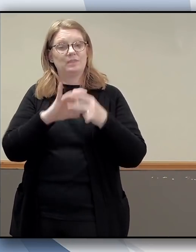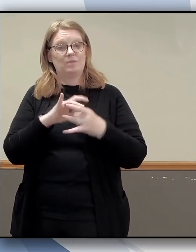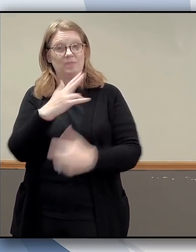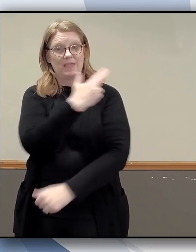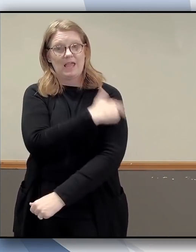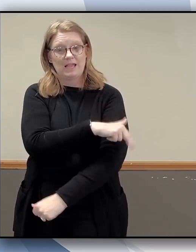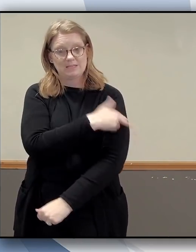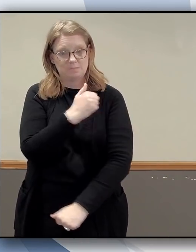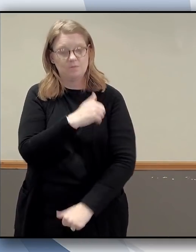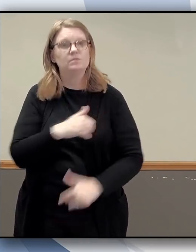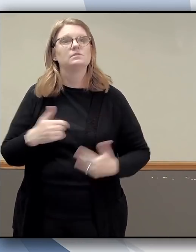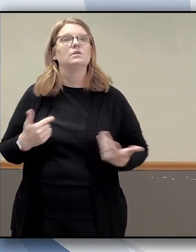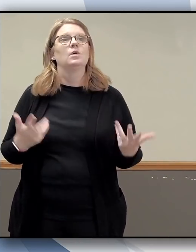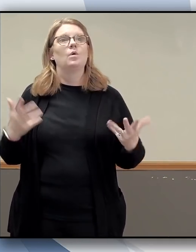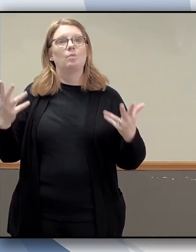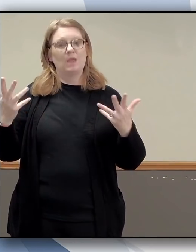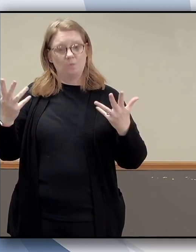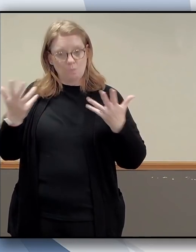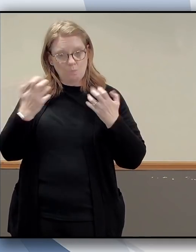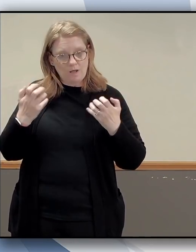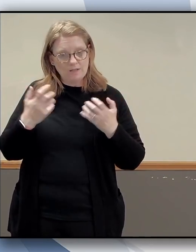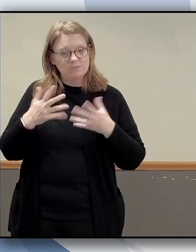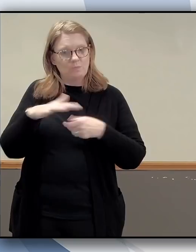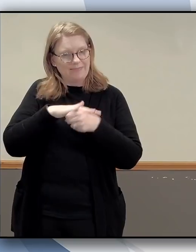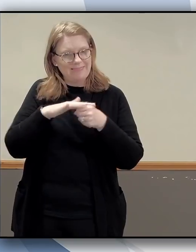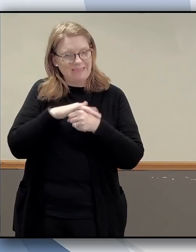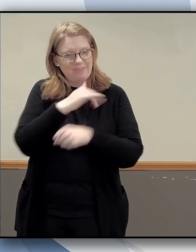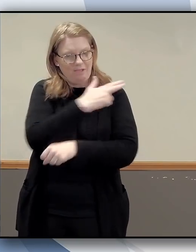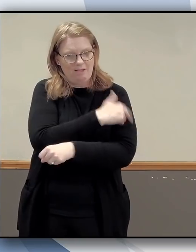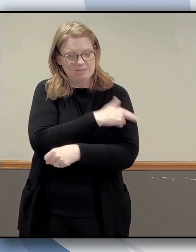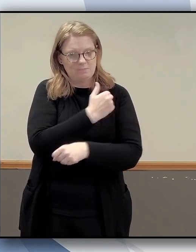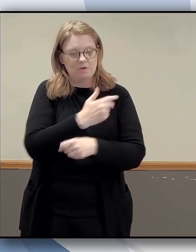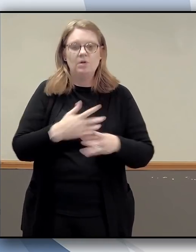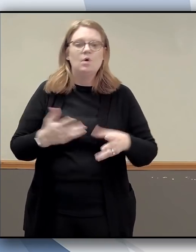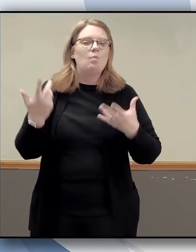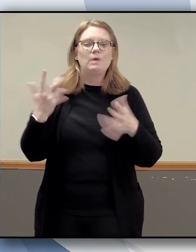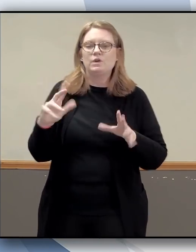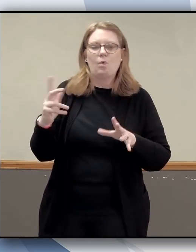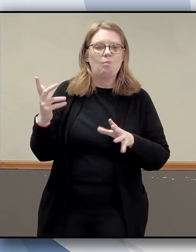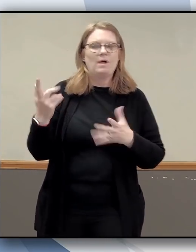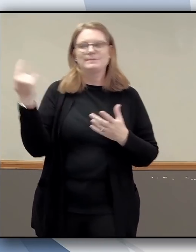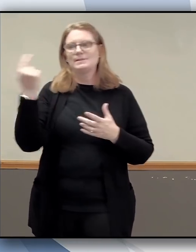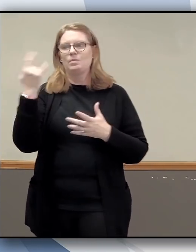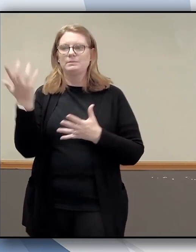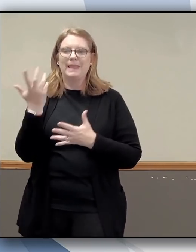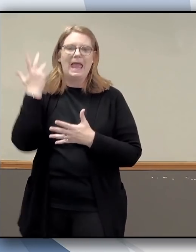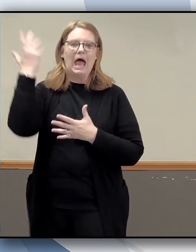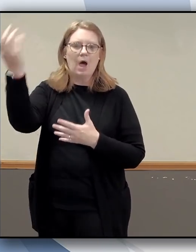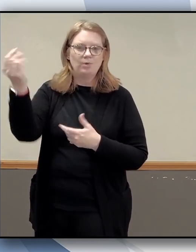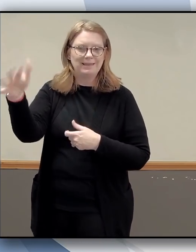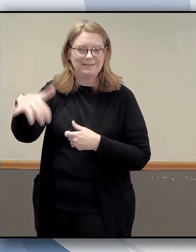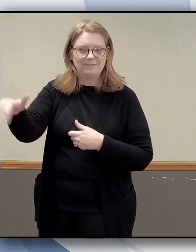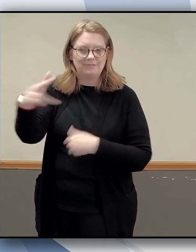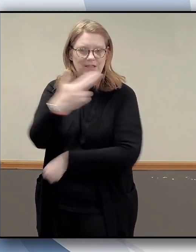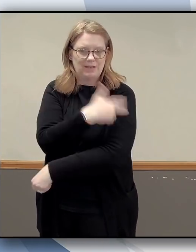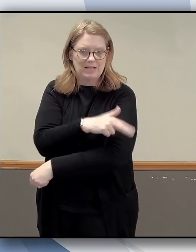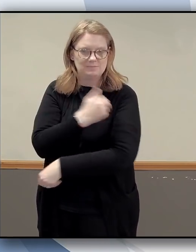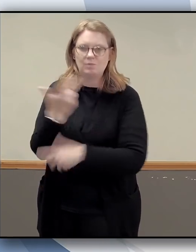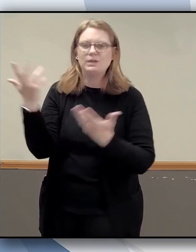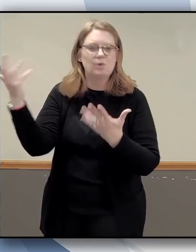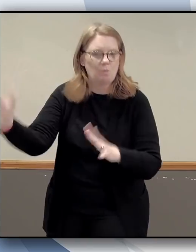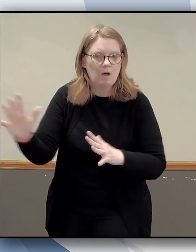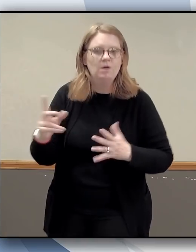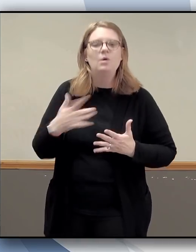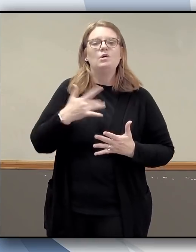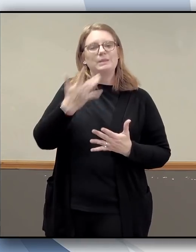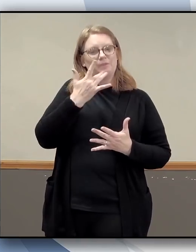we want to do that within the walls of the hospital. That's where we can do the best infection control, the best staffing, all of that. And we'll continue to work